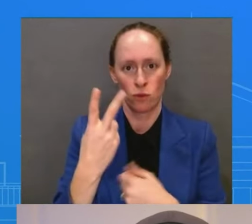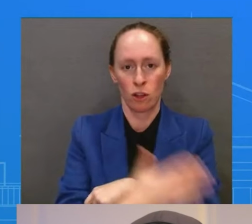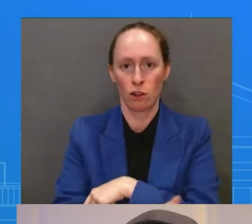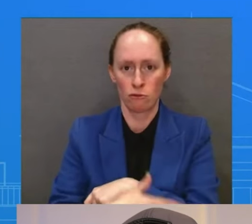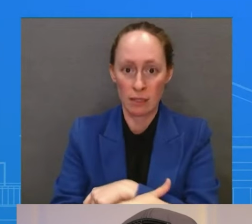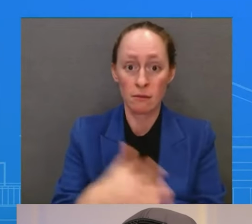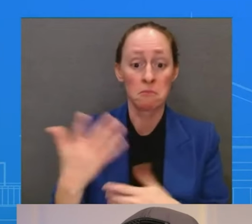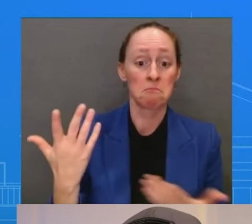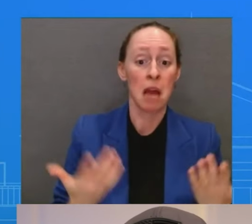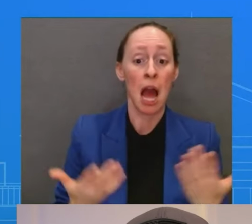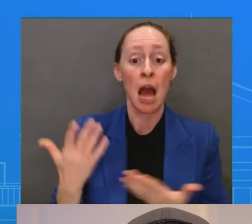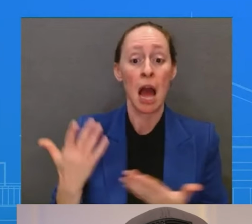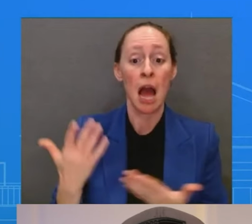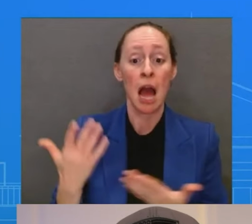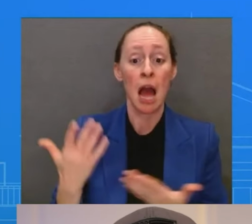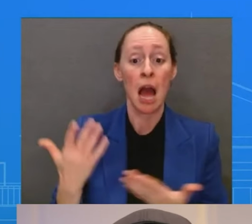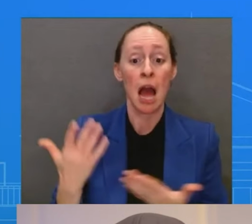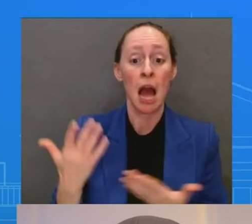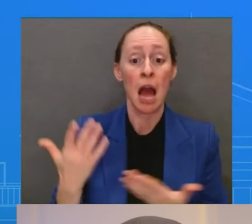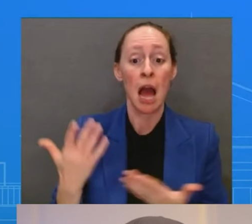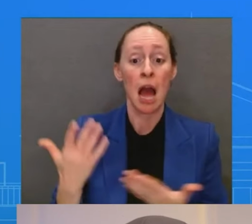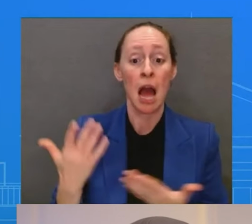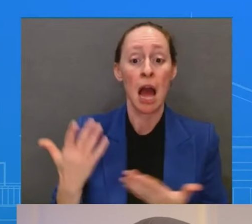We're not in a position of lecturing to Americans.